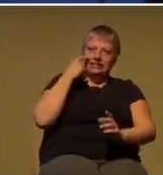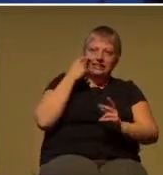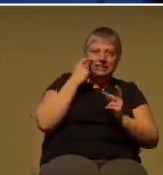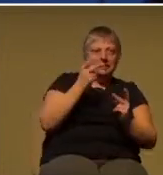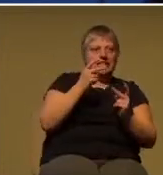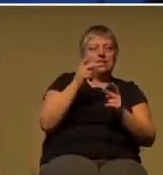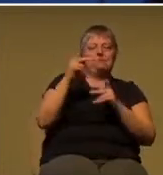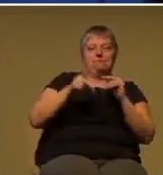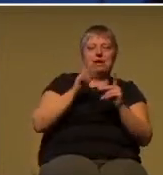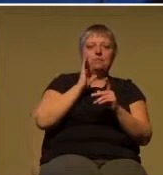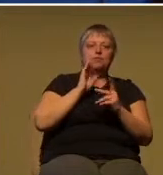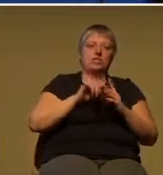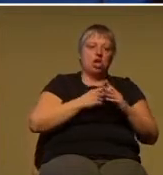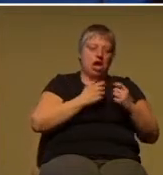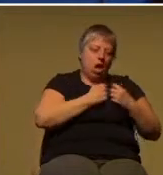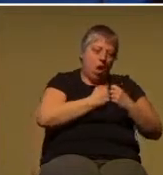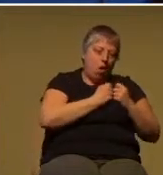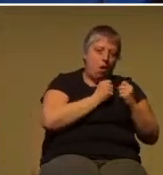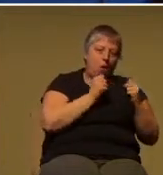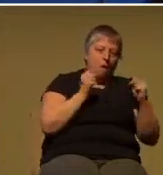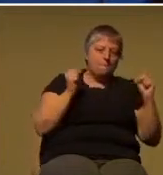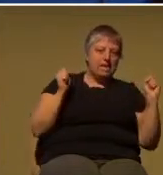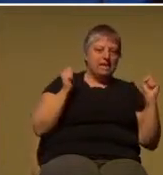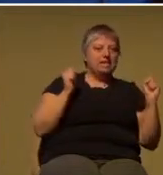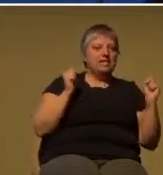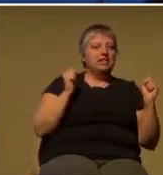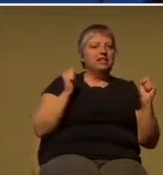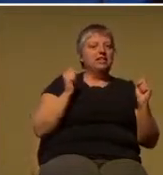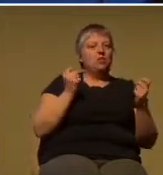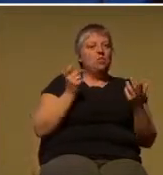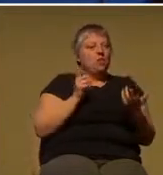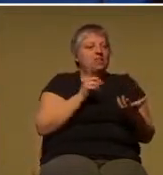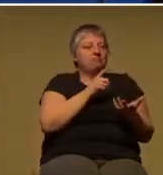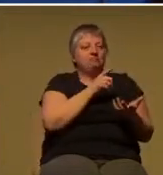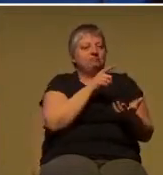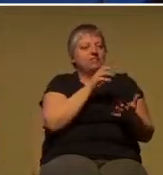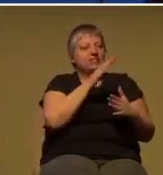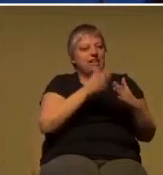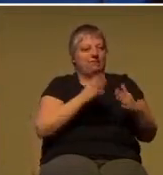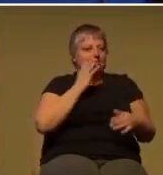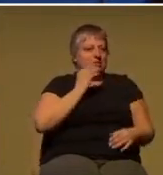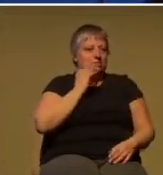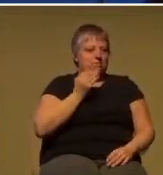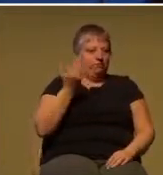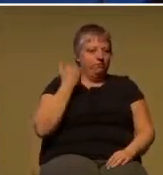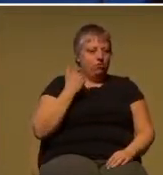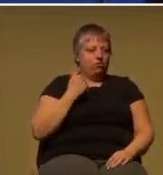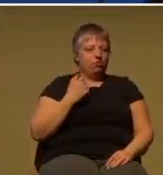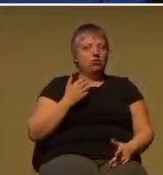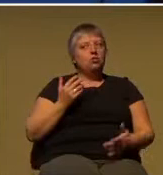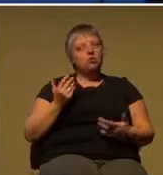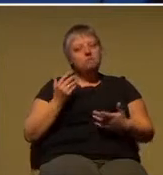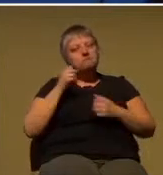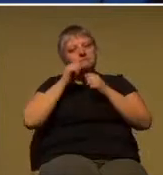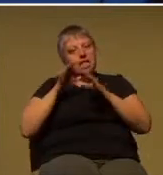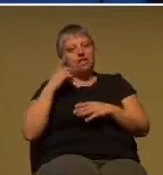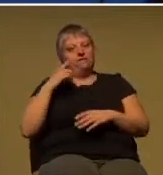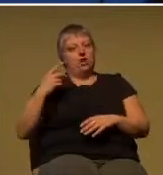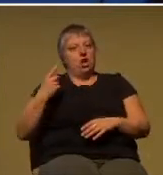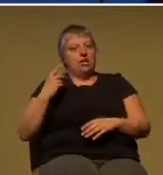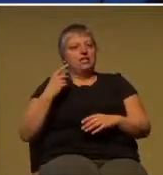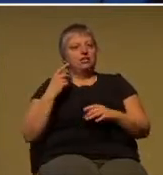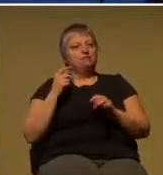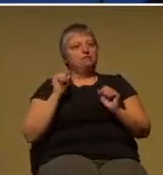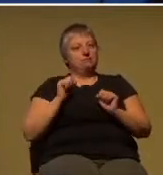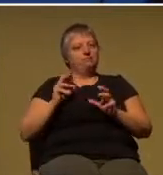in places where they've never opened up or shared. It was a real blessing to be part of that. And then a